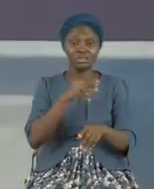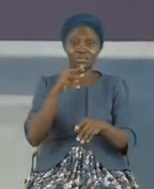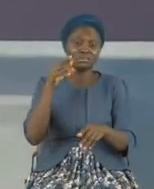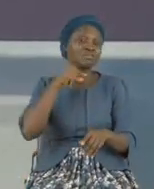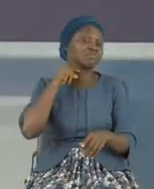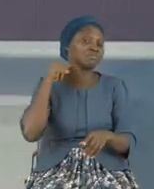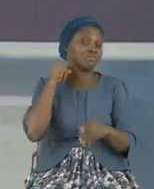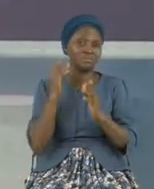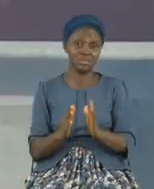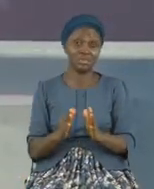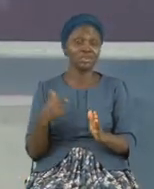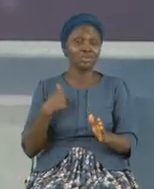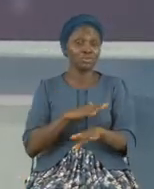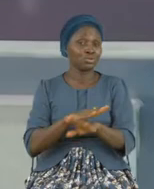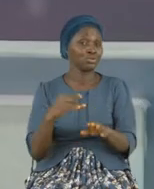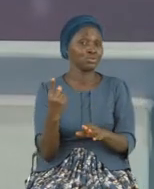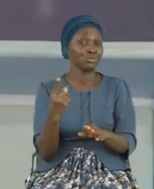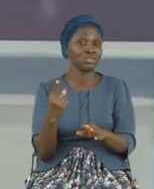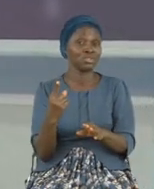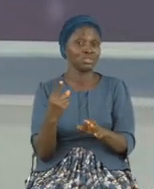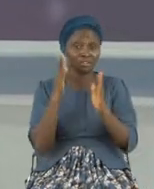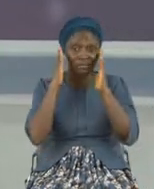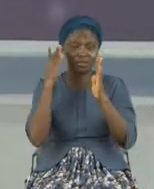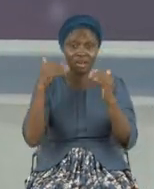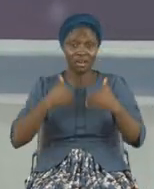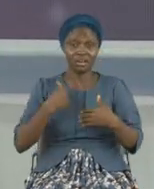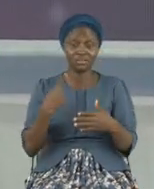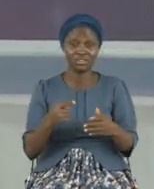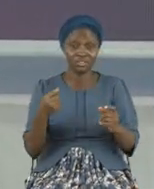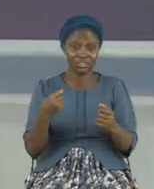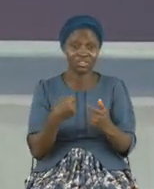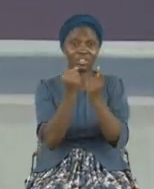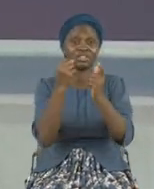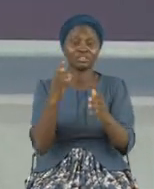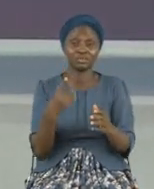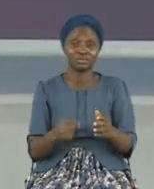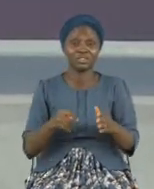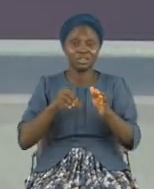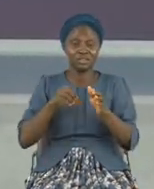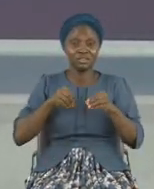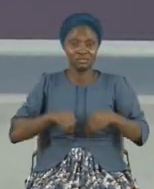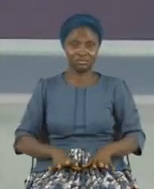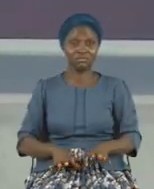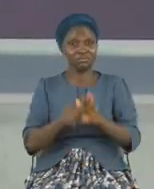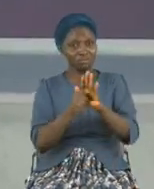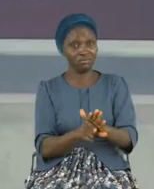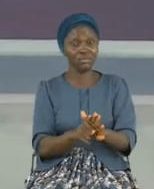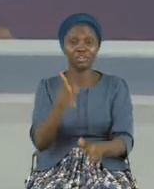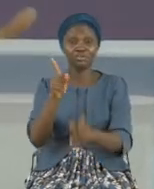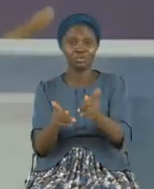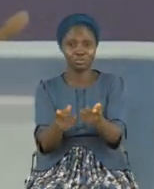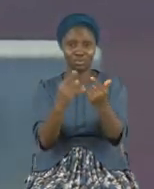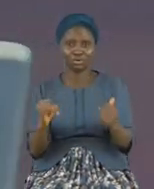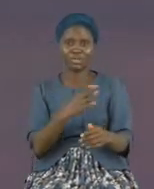challenge of depression, we face the challenge of deception. People coming and telling us things, showing